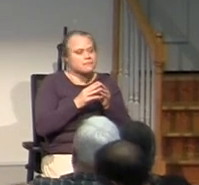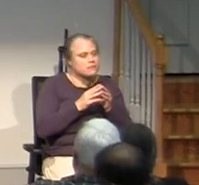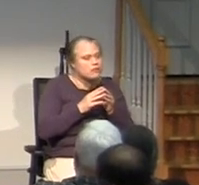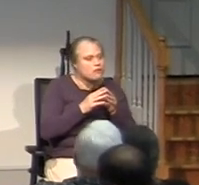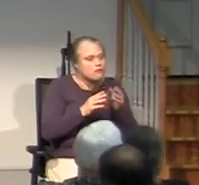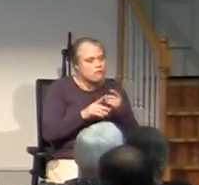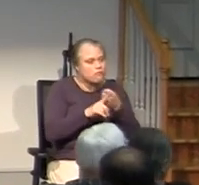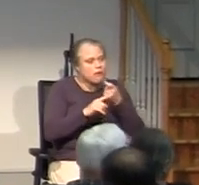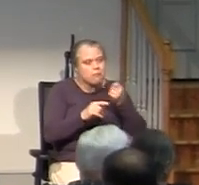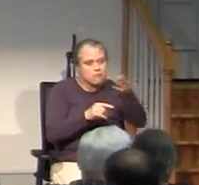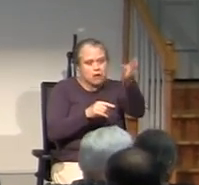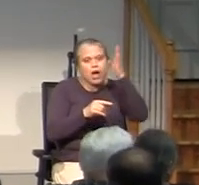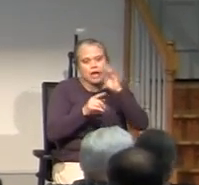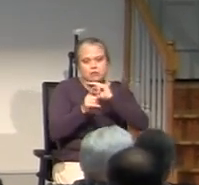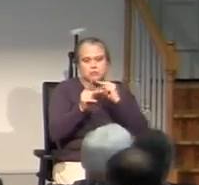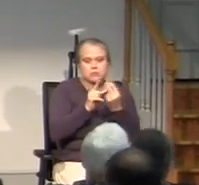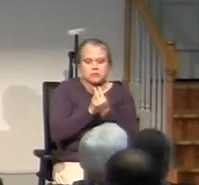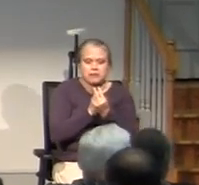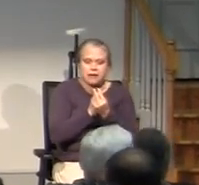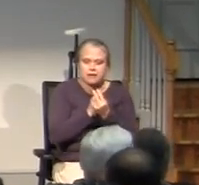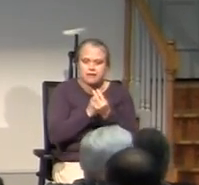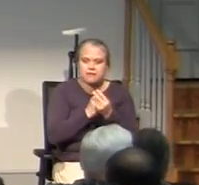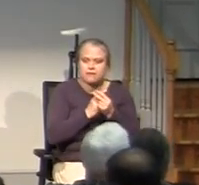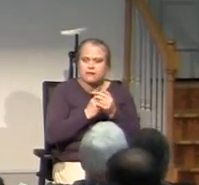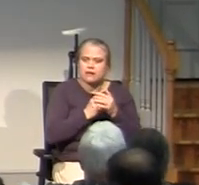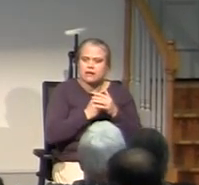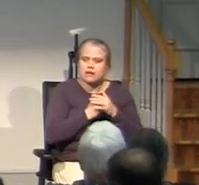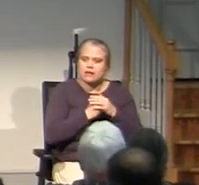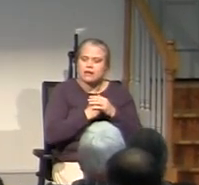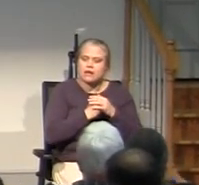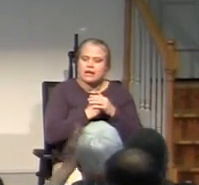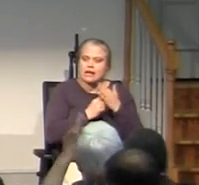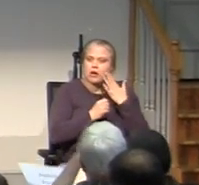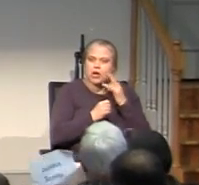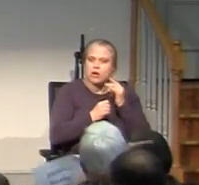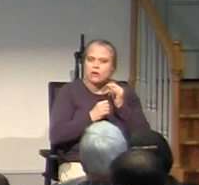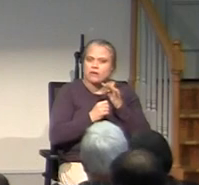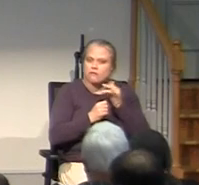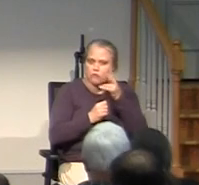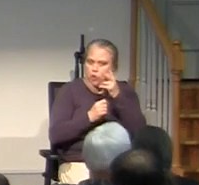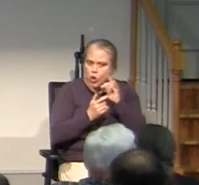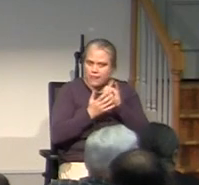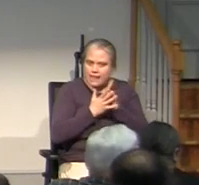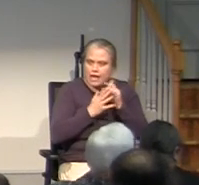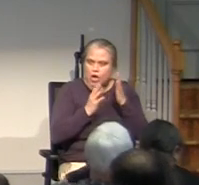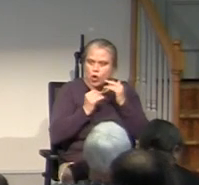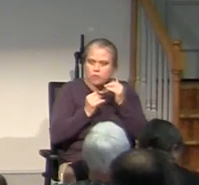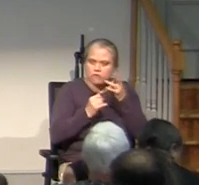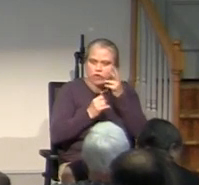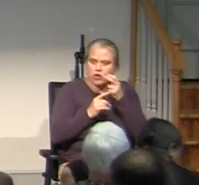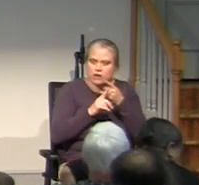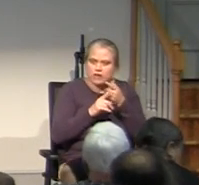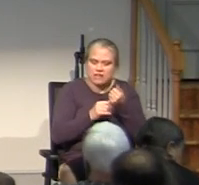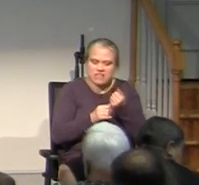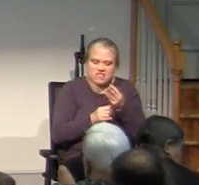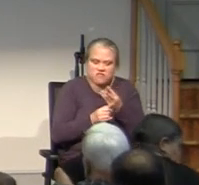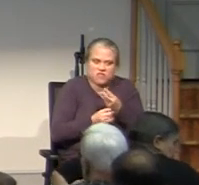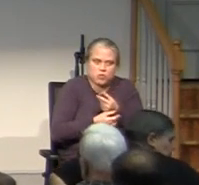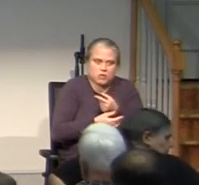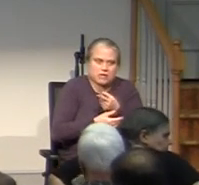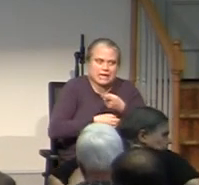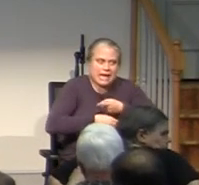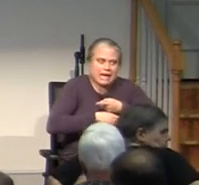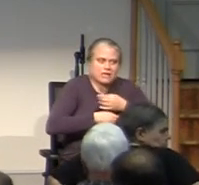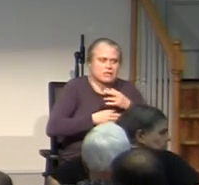I don't think anyone's probably who's here hasn't heard that, or certainly if you've been here for the last few days. But what did